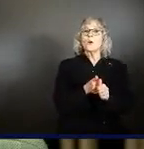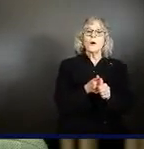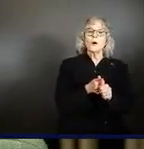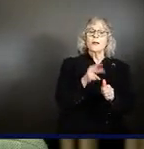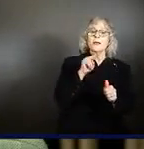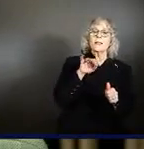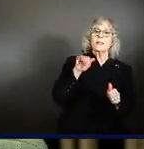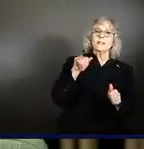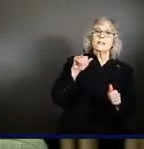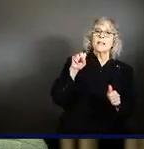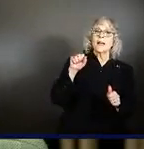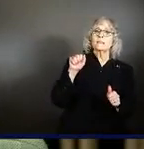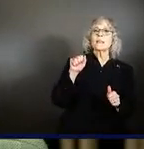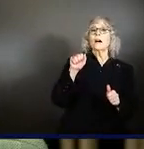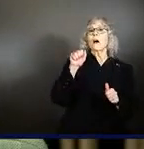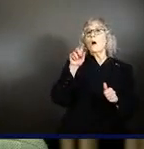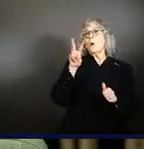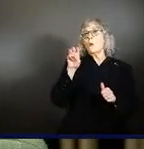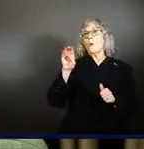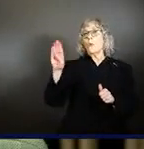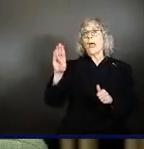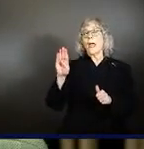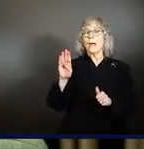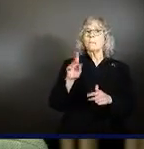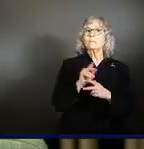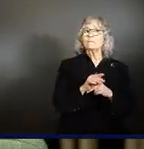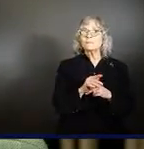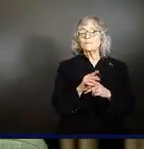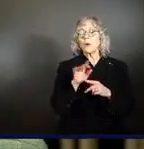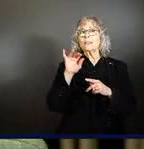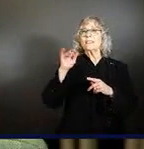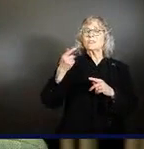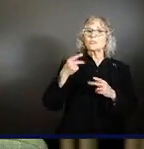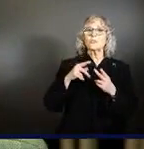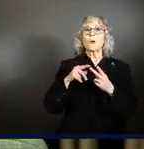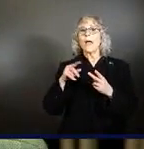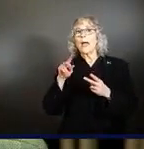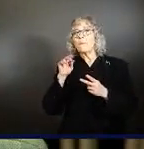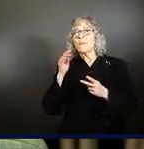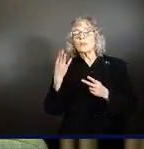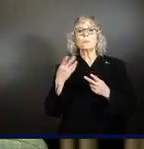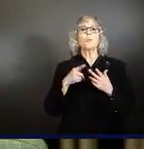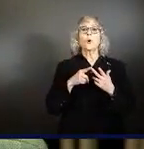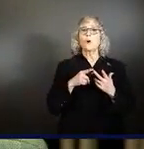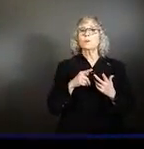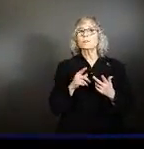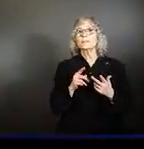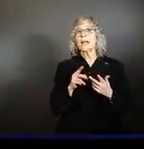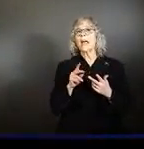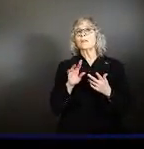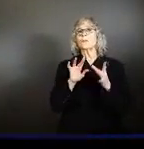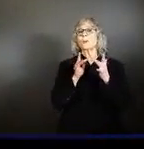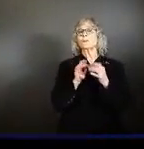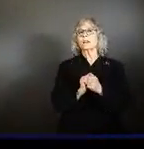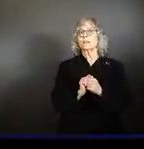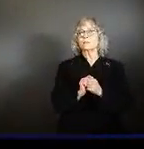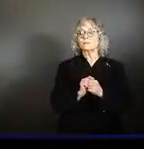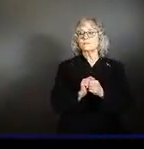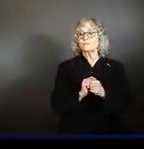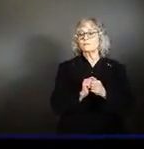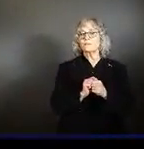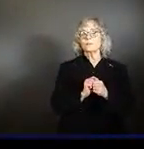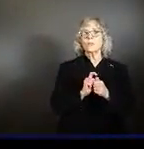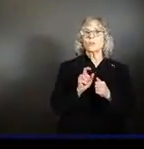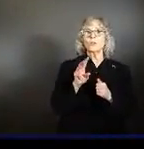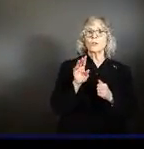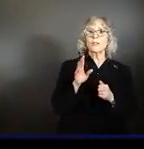Facebook, and Instagram. If you're on social media, be sure to check out our Instagram and Facebook filters. You can wear Webb-shaped